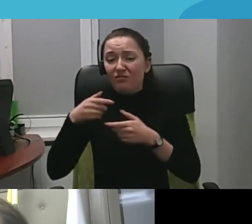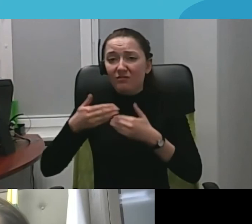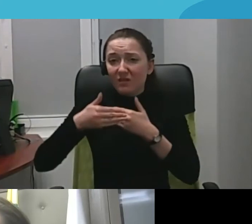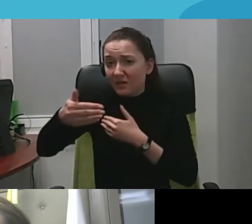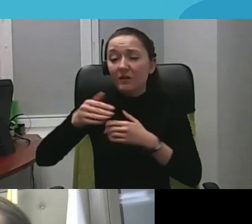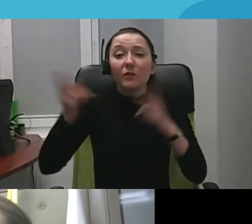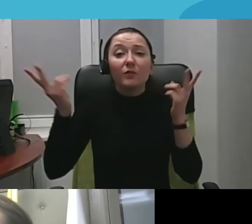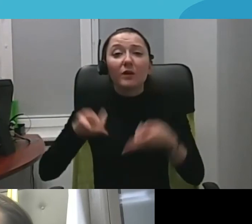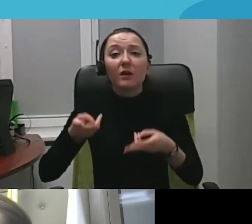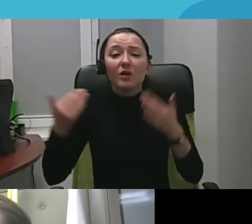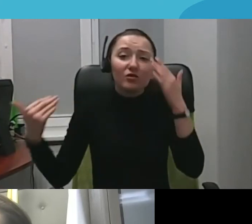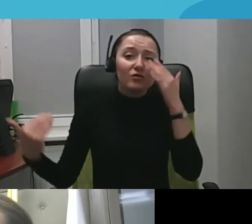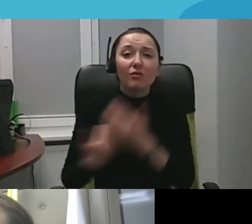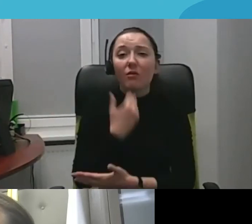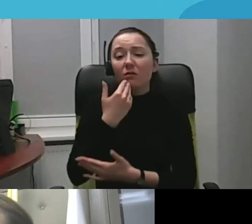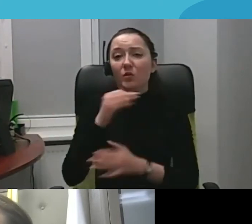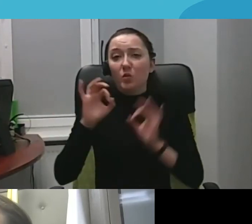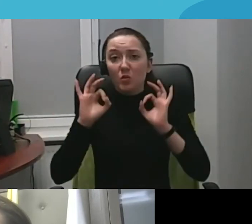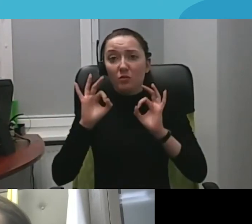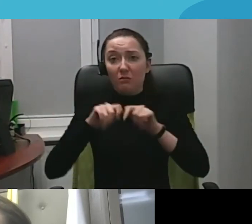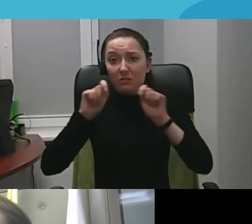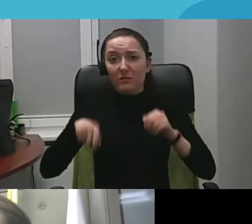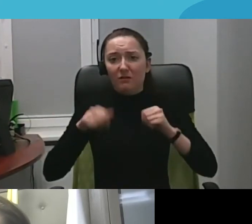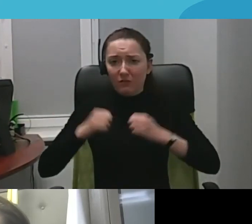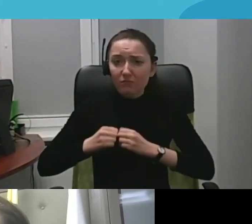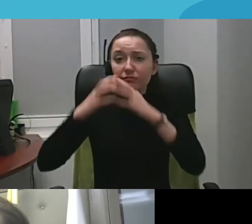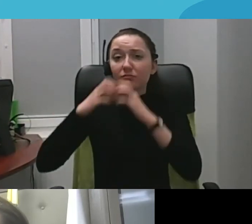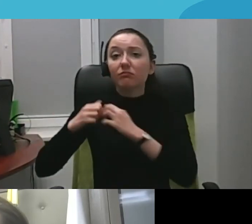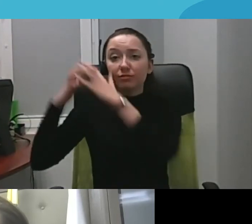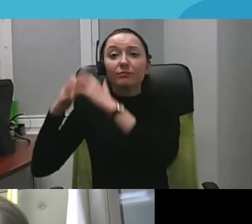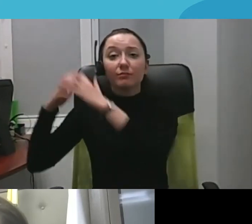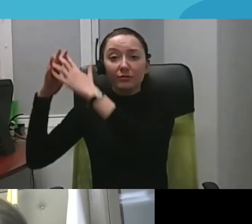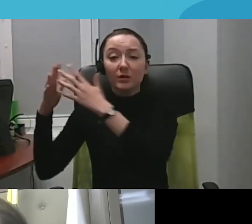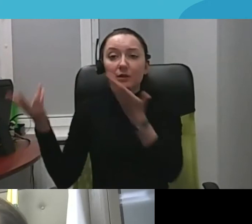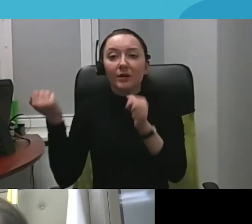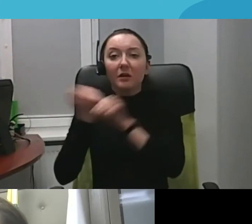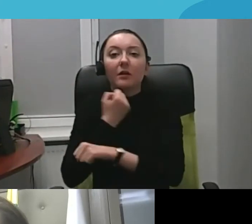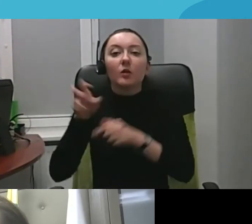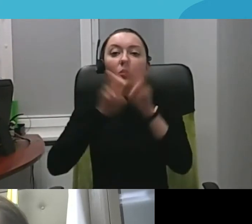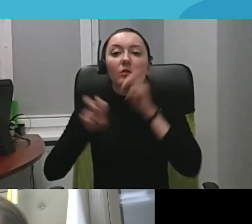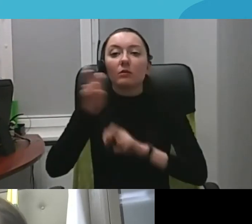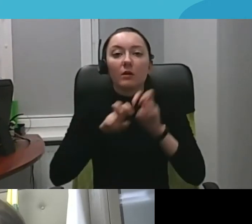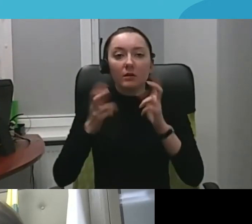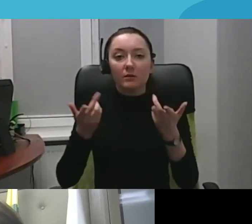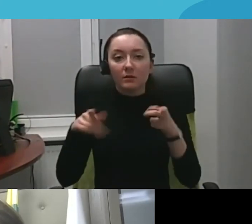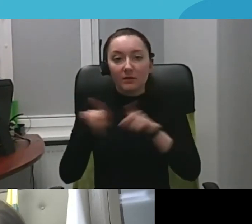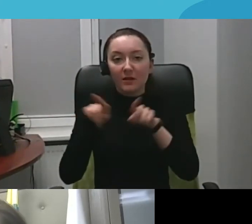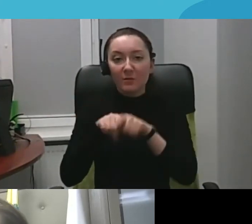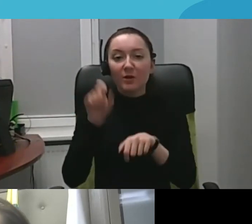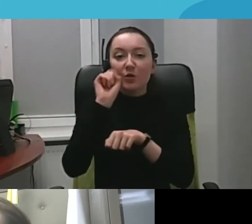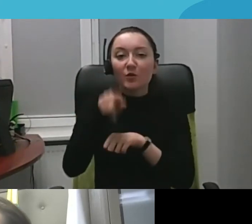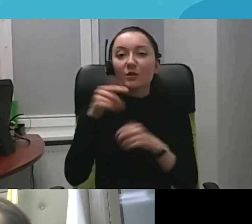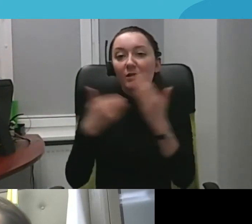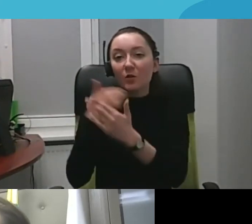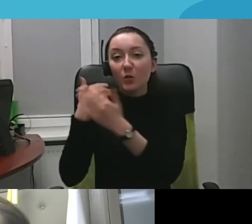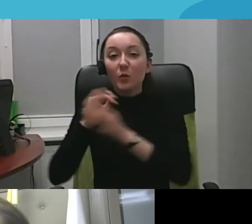anew, to find and to recruit new lawyers, new judges, new policemen,